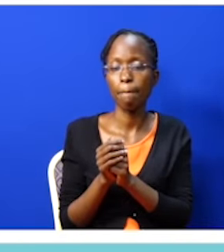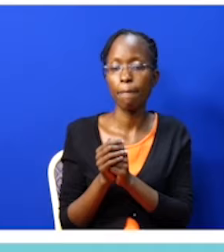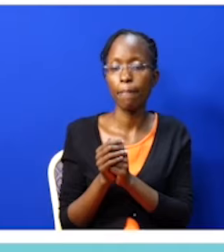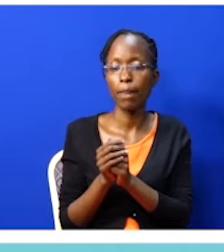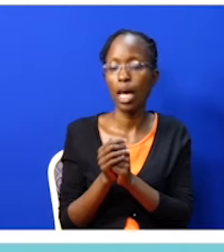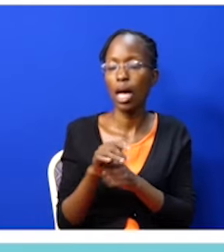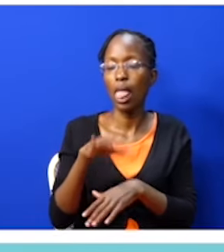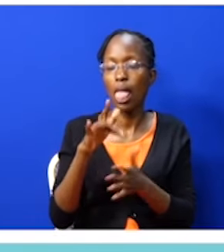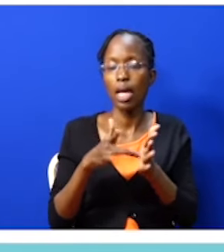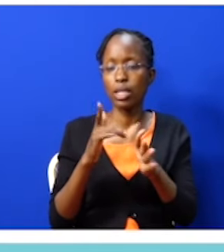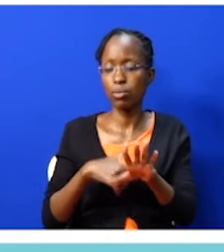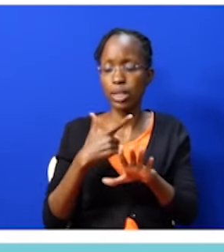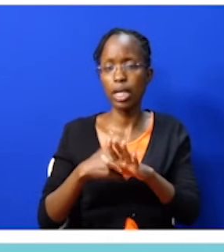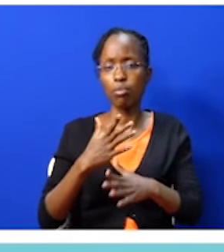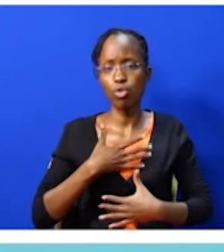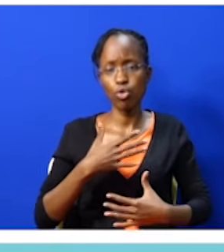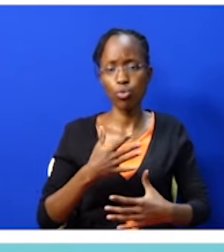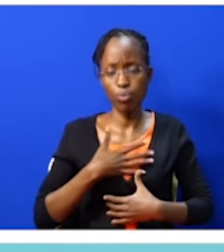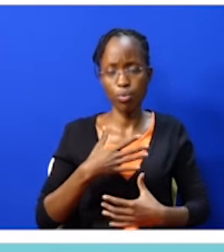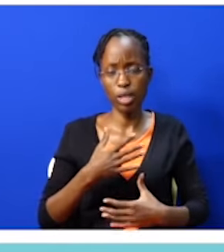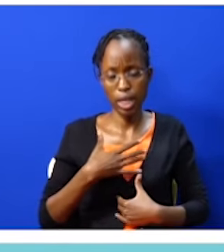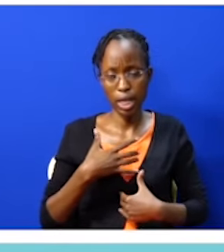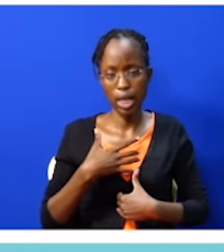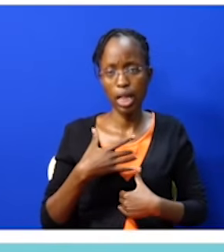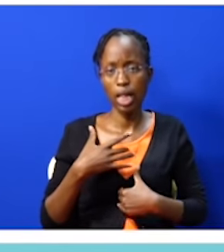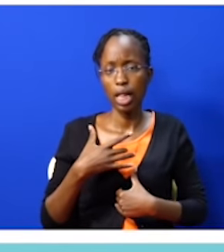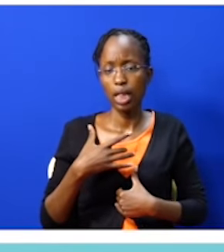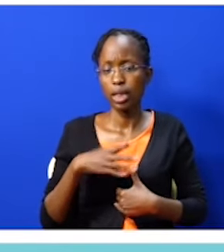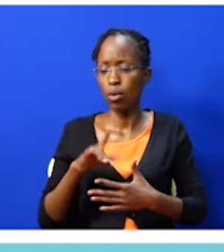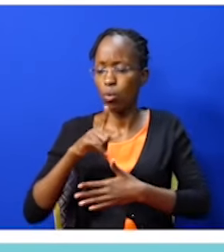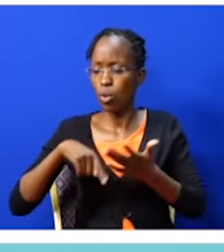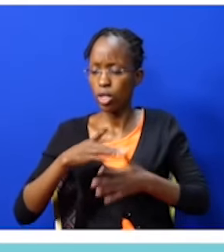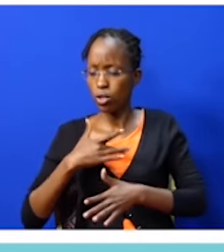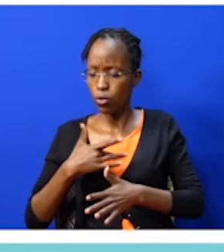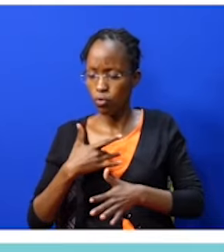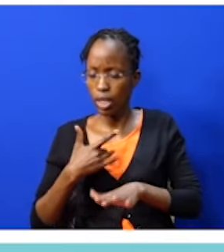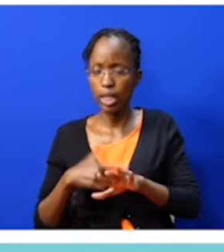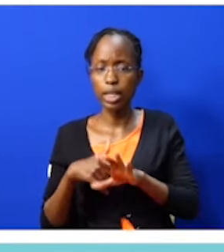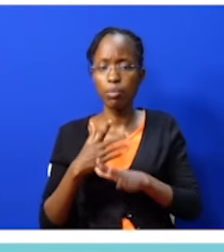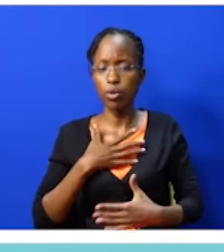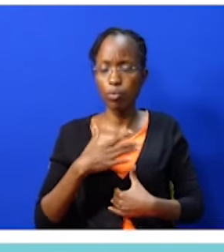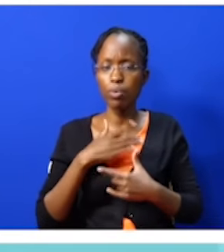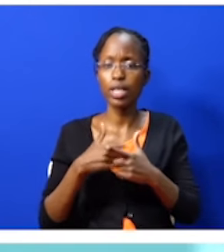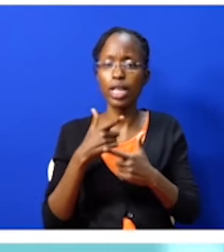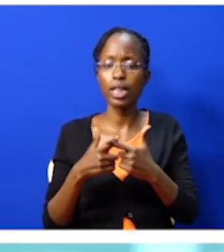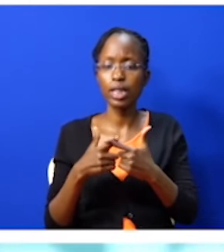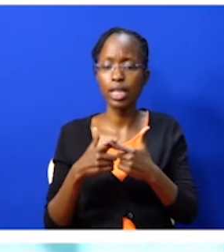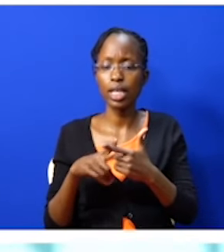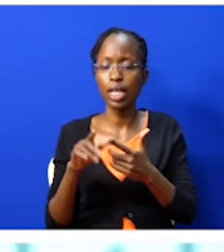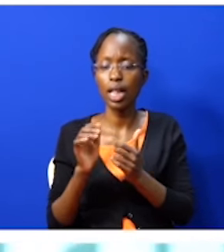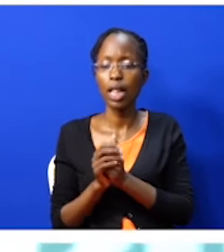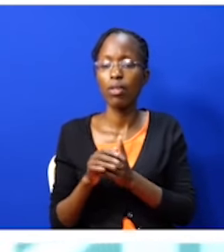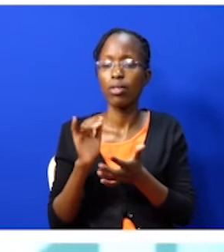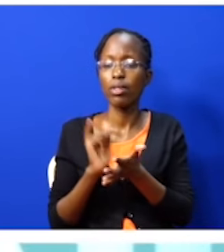that inside you? Yeah, the air? Well, specifically the energy, right? The vitality in your body that you get from breathing deeply, that